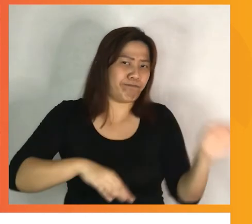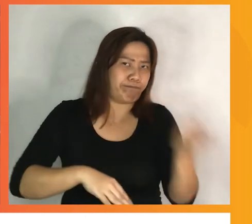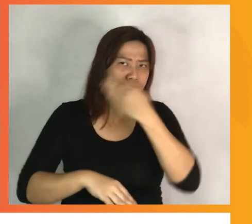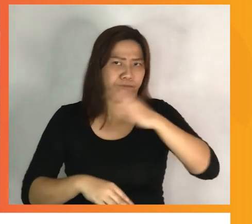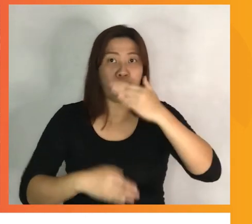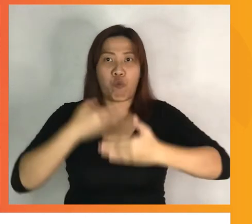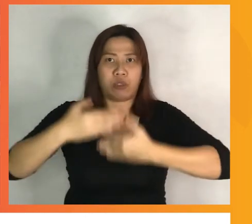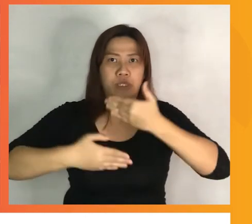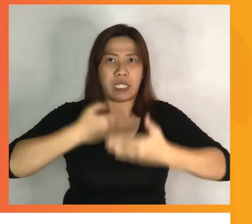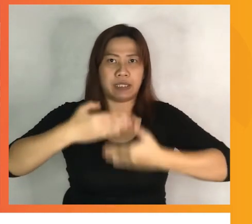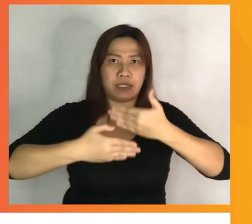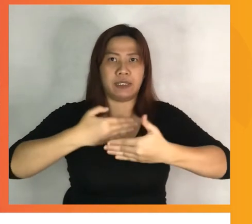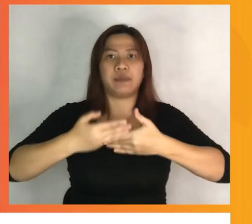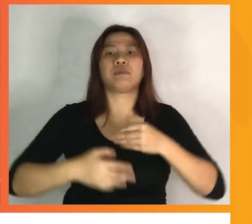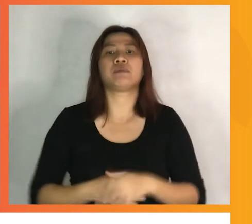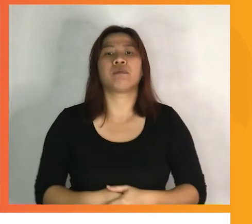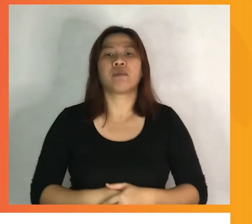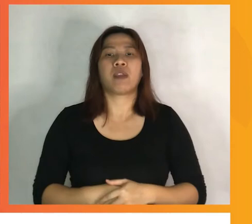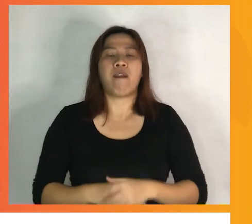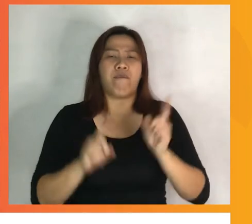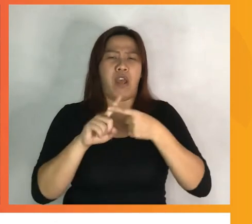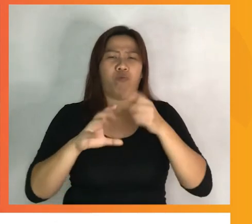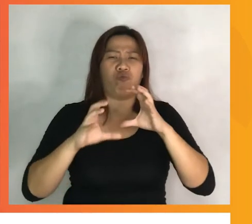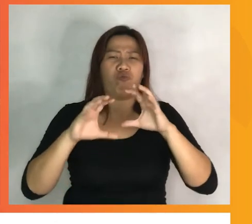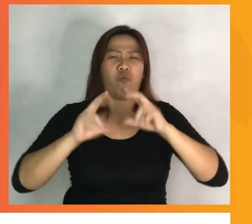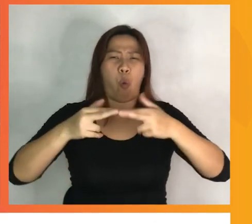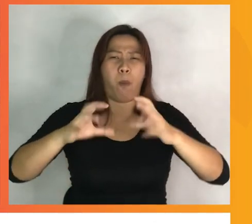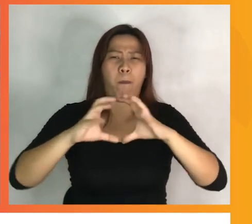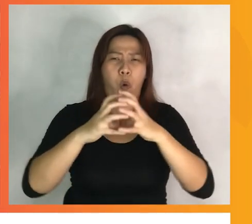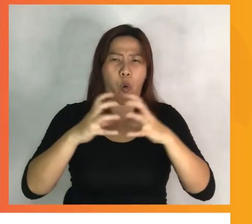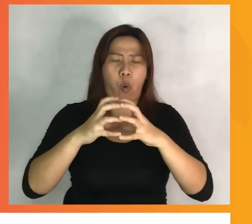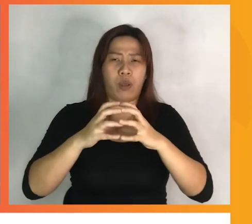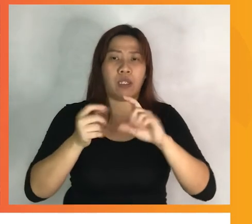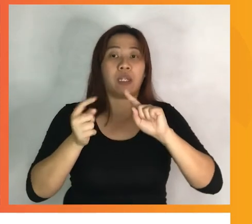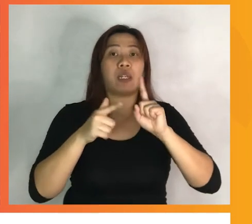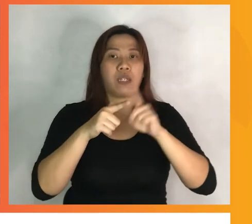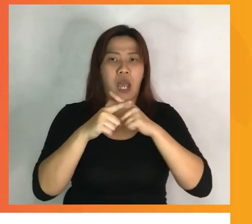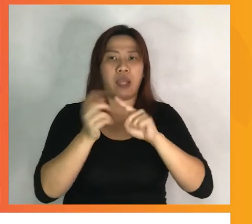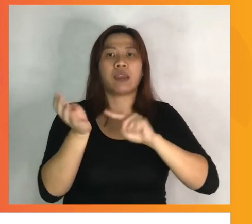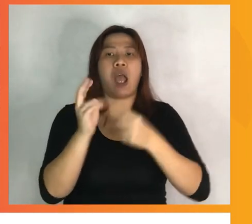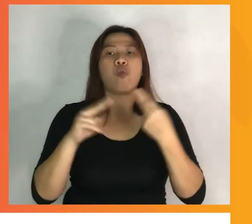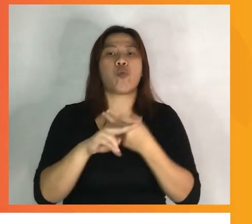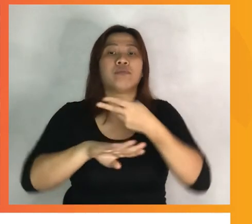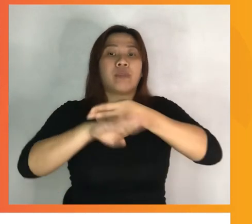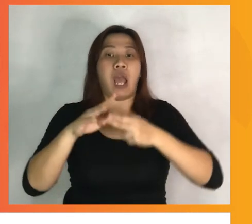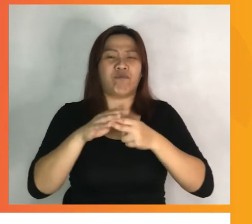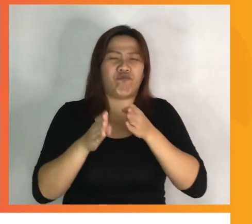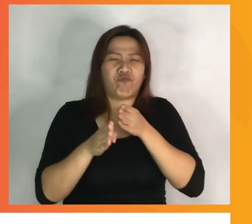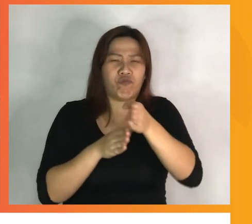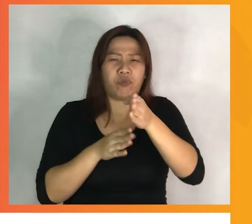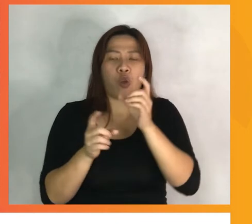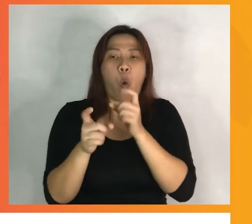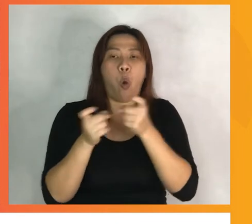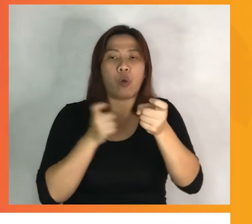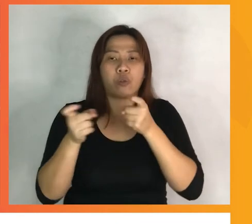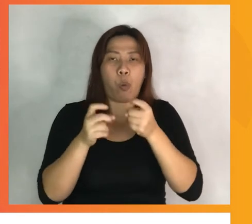tennis progression. First by simply rolling the ball, then beginning to use the hand to